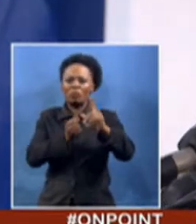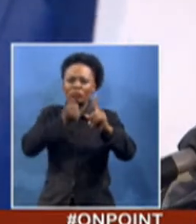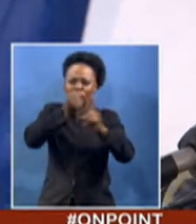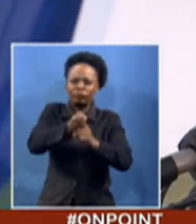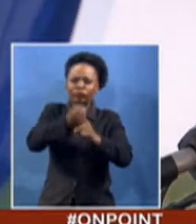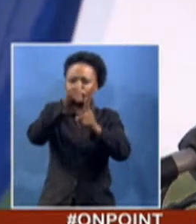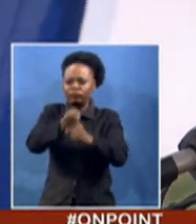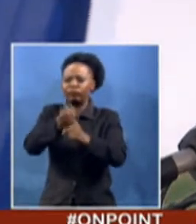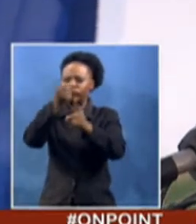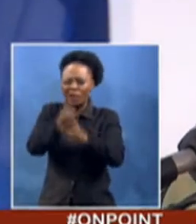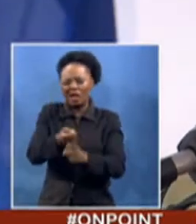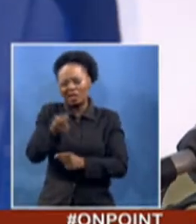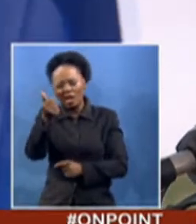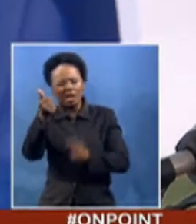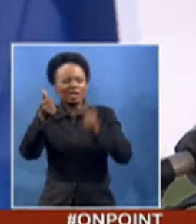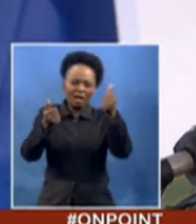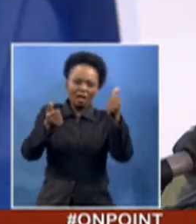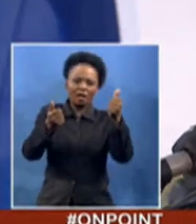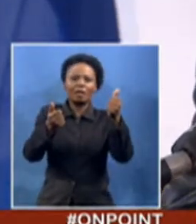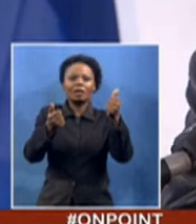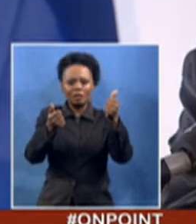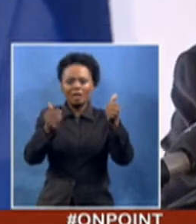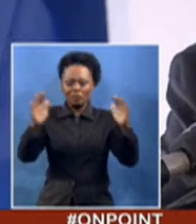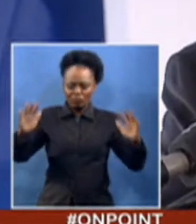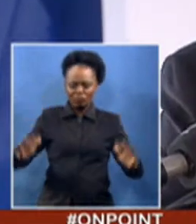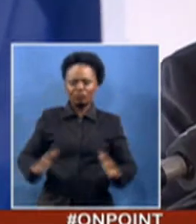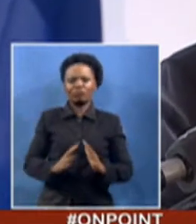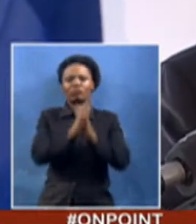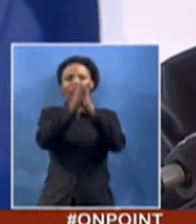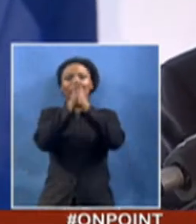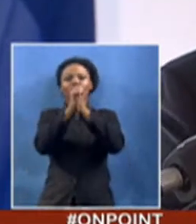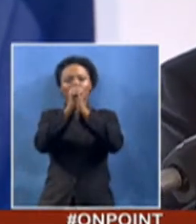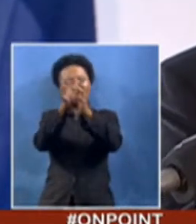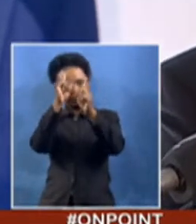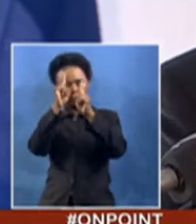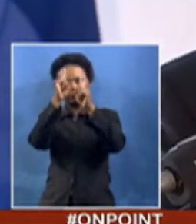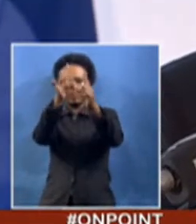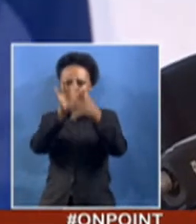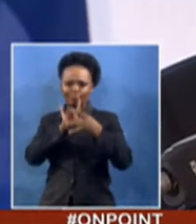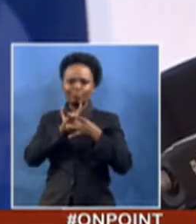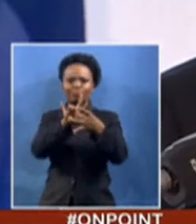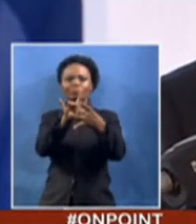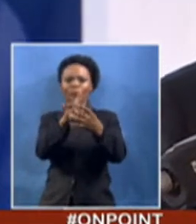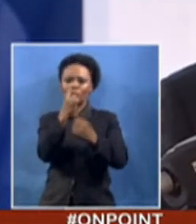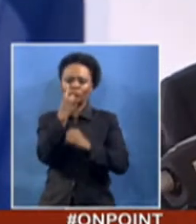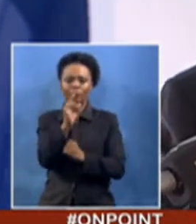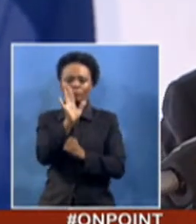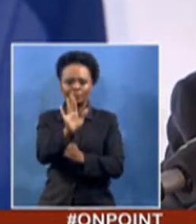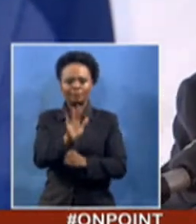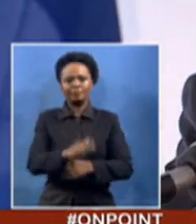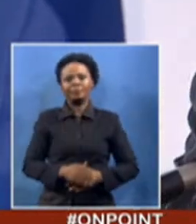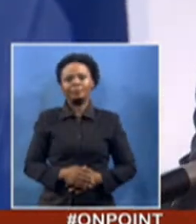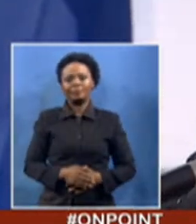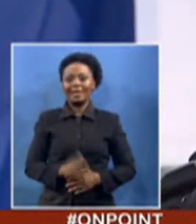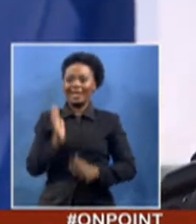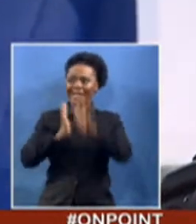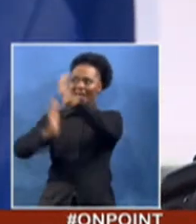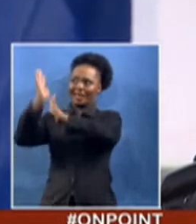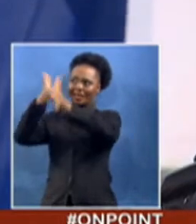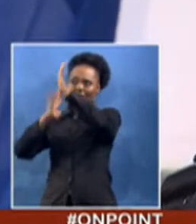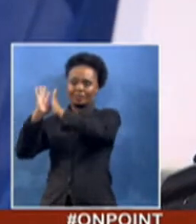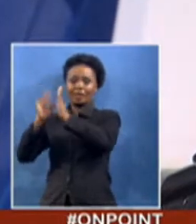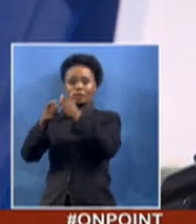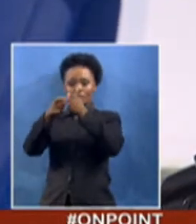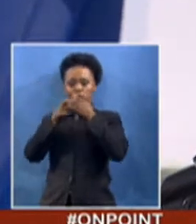let us build this great nation together. That is what history demands of